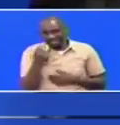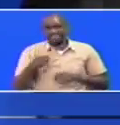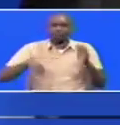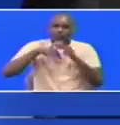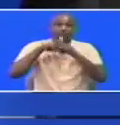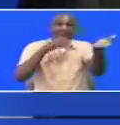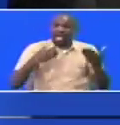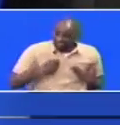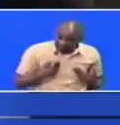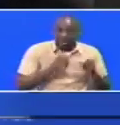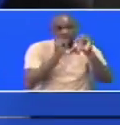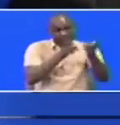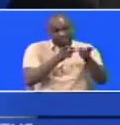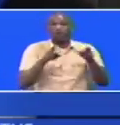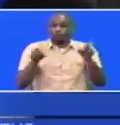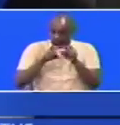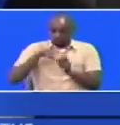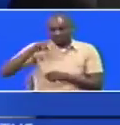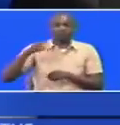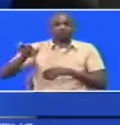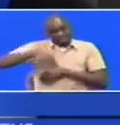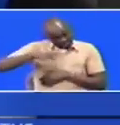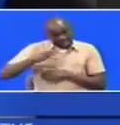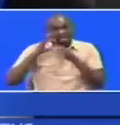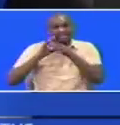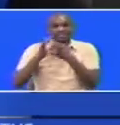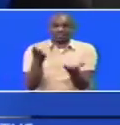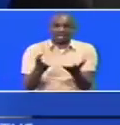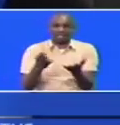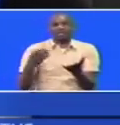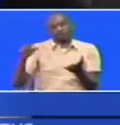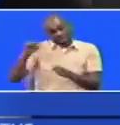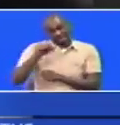football wanakuwa awarded. Sasa hivyo ndio pia Matatu culture Nganya Awards ziko.